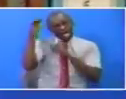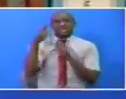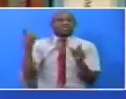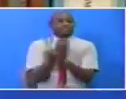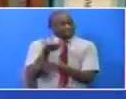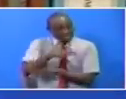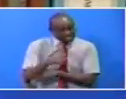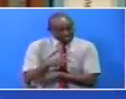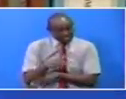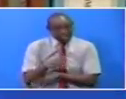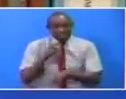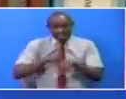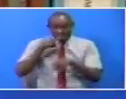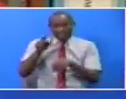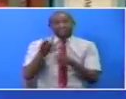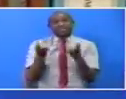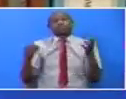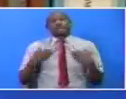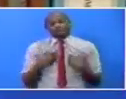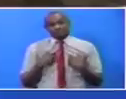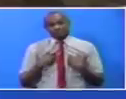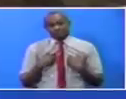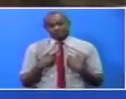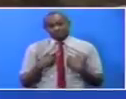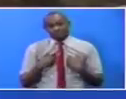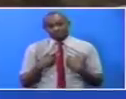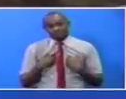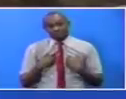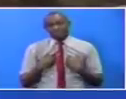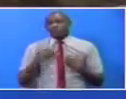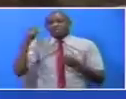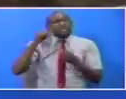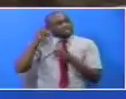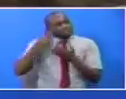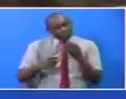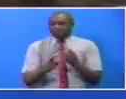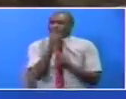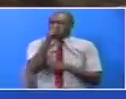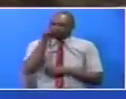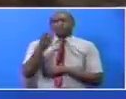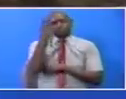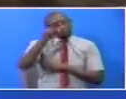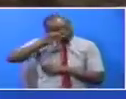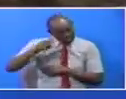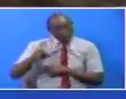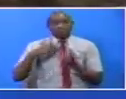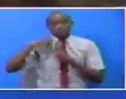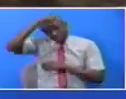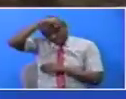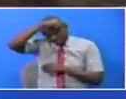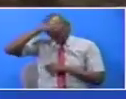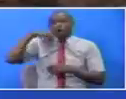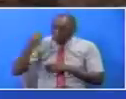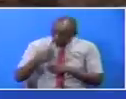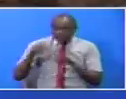places where those homogeneous products do not work. It is estimated that 1.2 million fresh graduates are churned